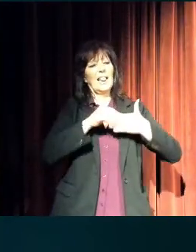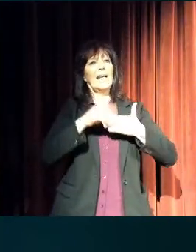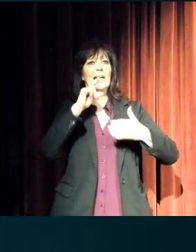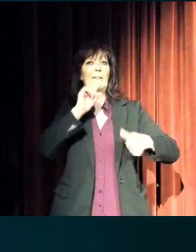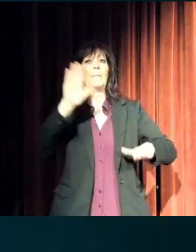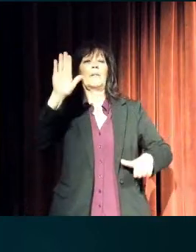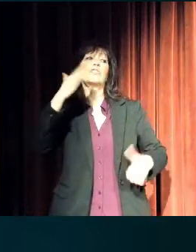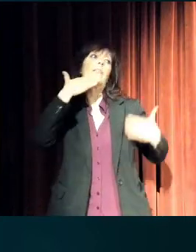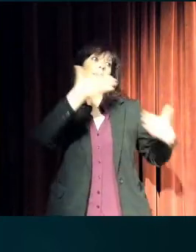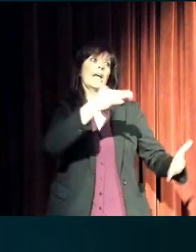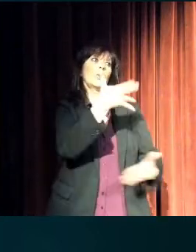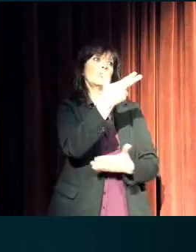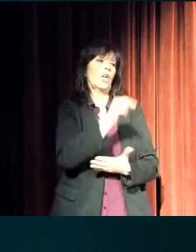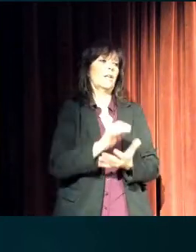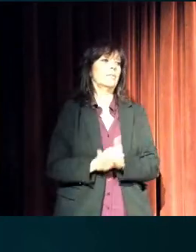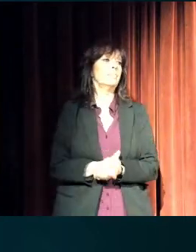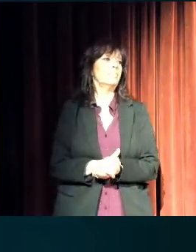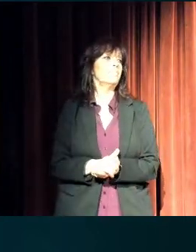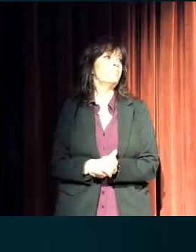Allegiance. Thank you, John.